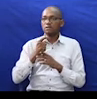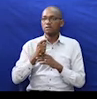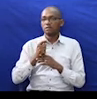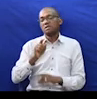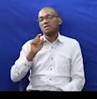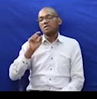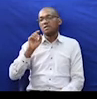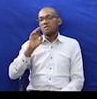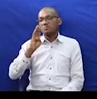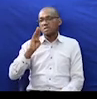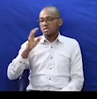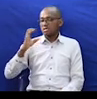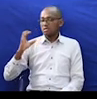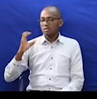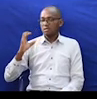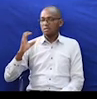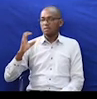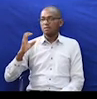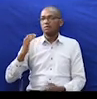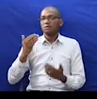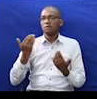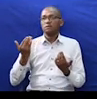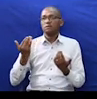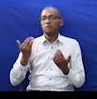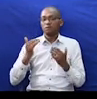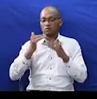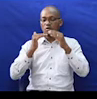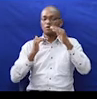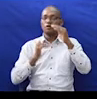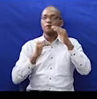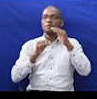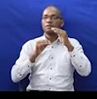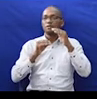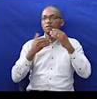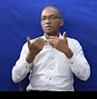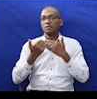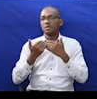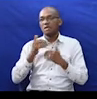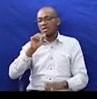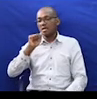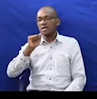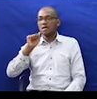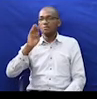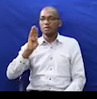simple is BC of adjacent is the length AB.